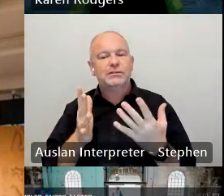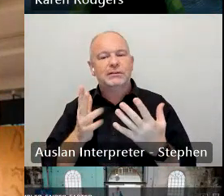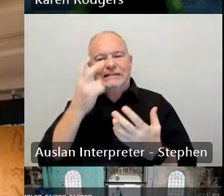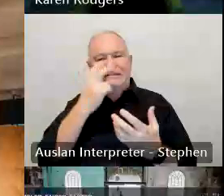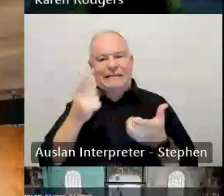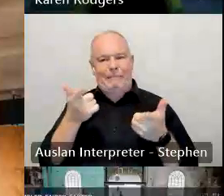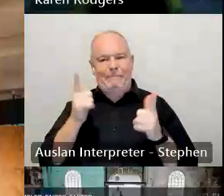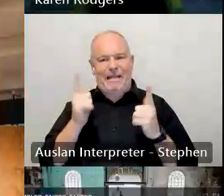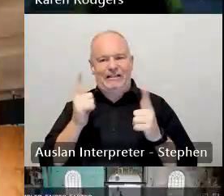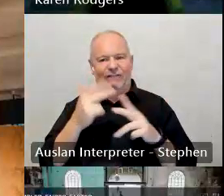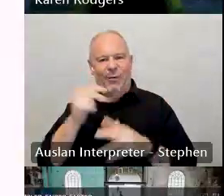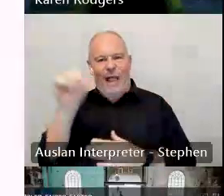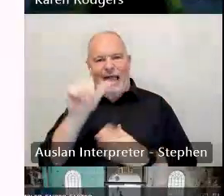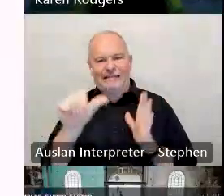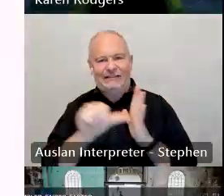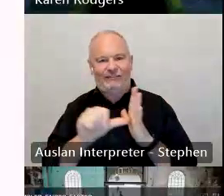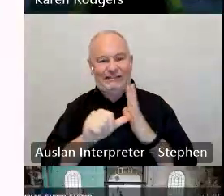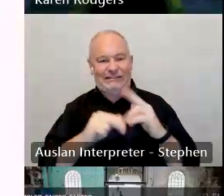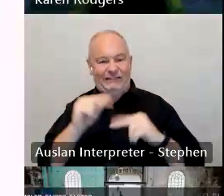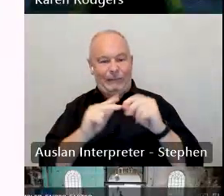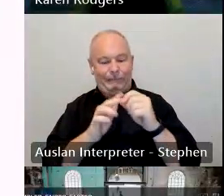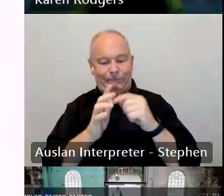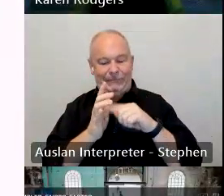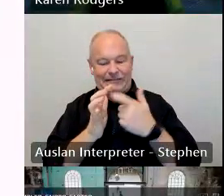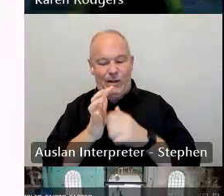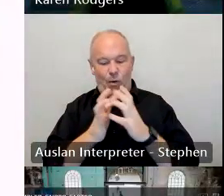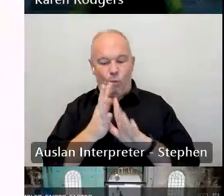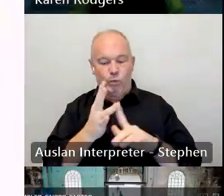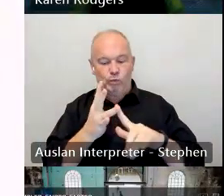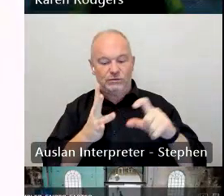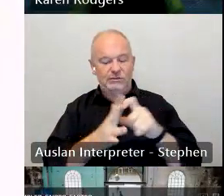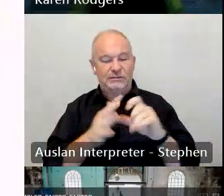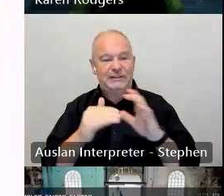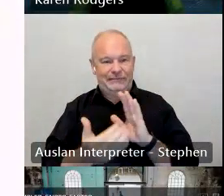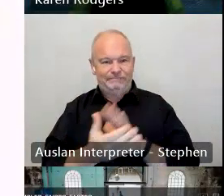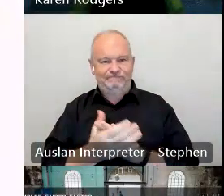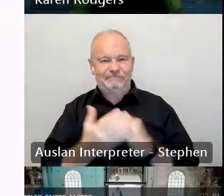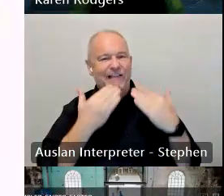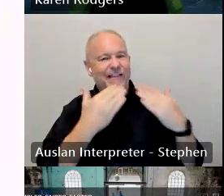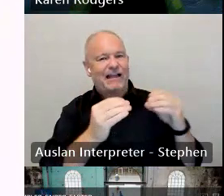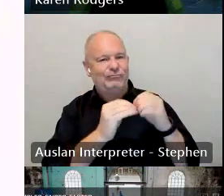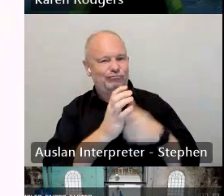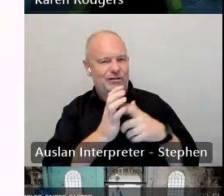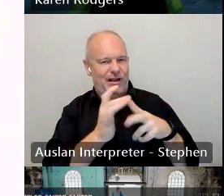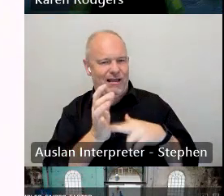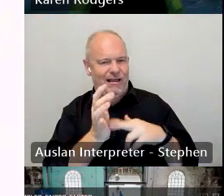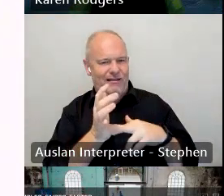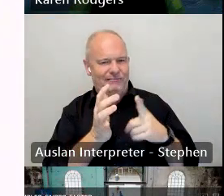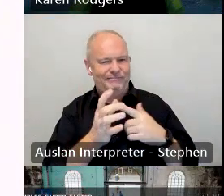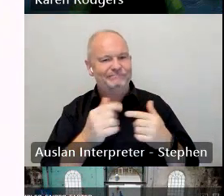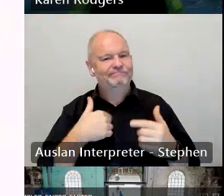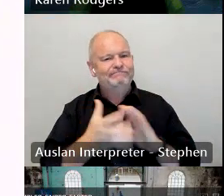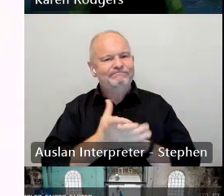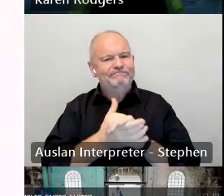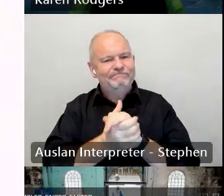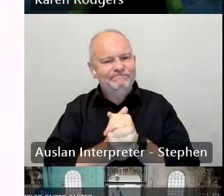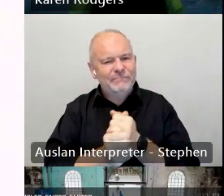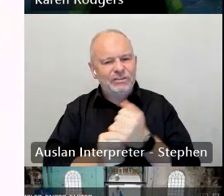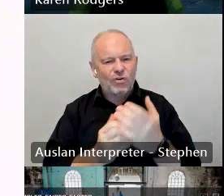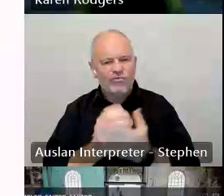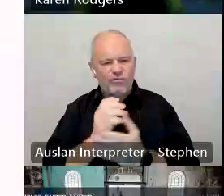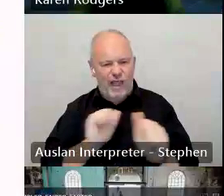Manager for Arts Funding and Development, Peter Wood, now. Thanks, Brianna. Hi, everyone. It is my great pleasure to take you through our